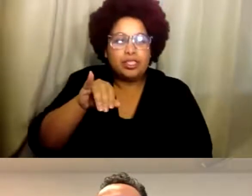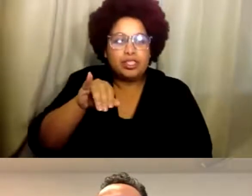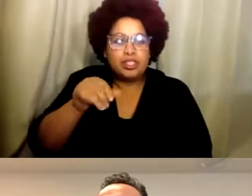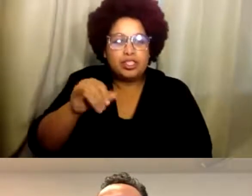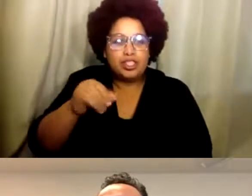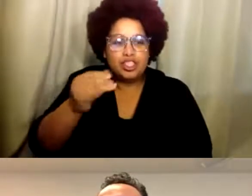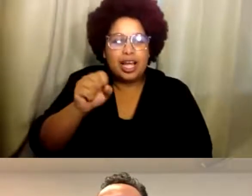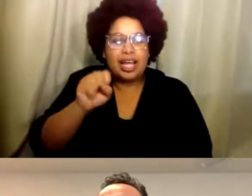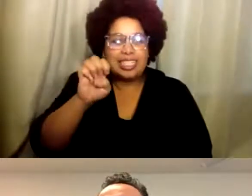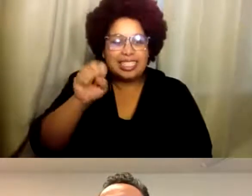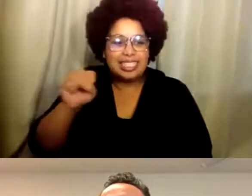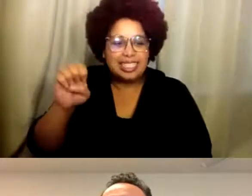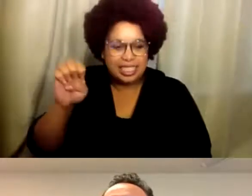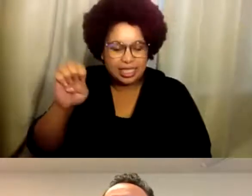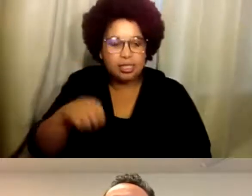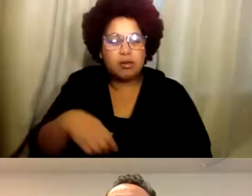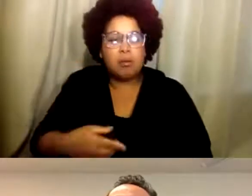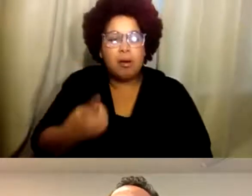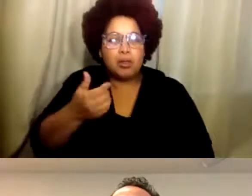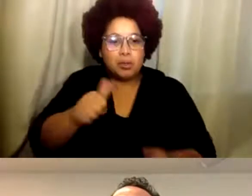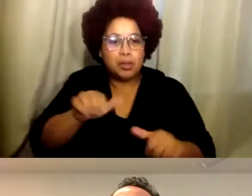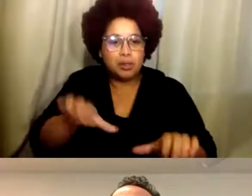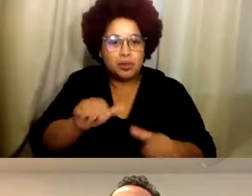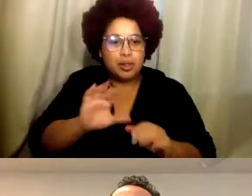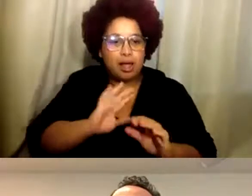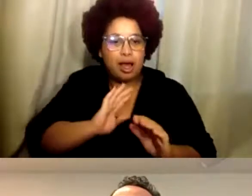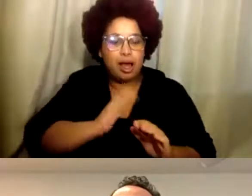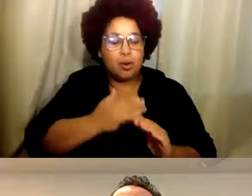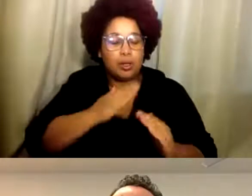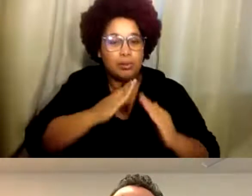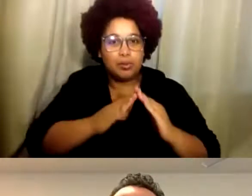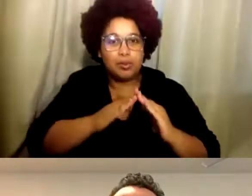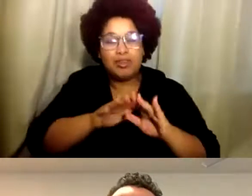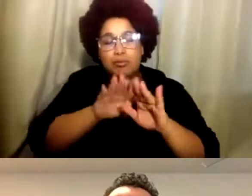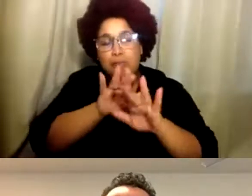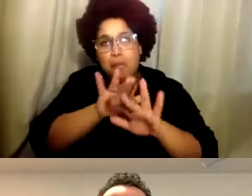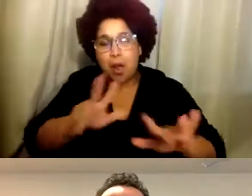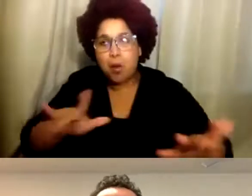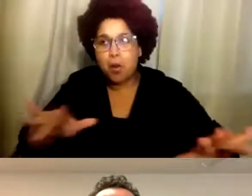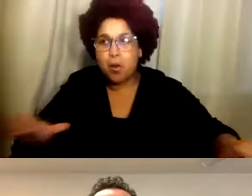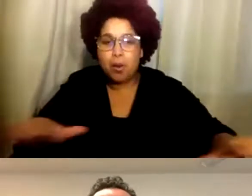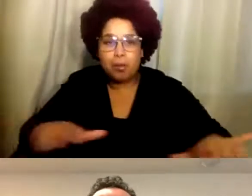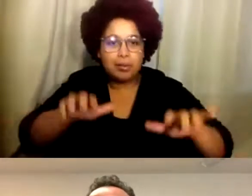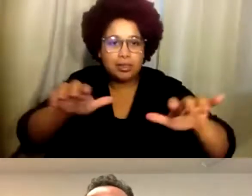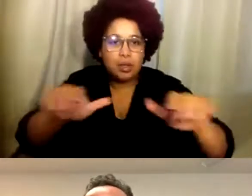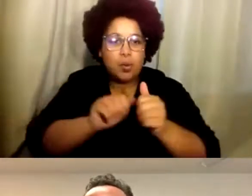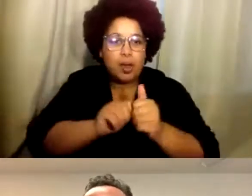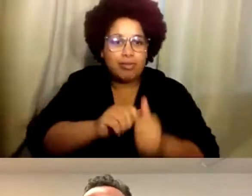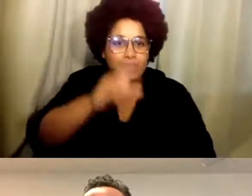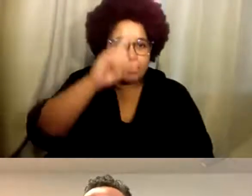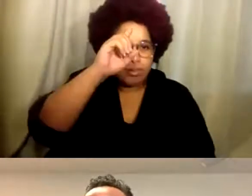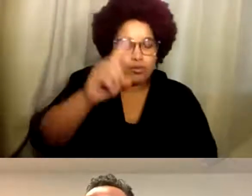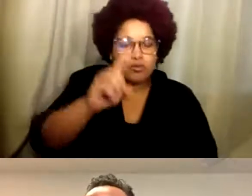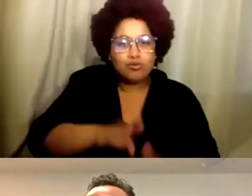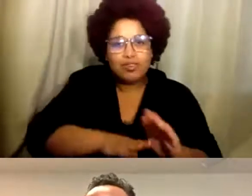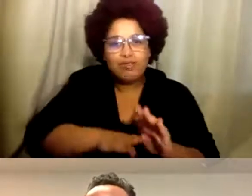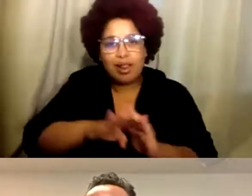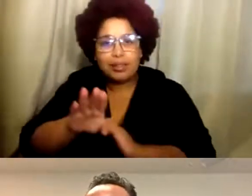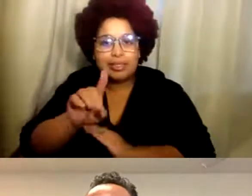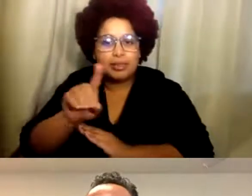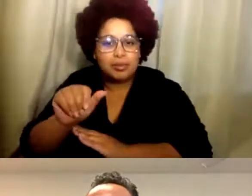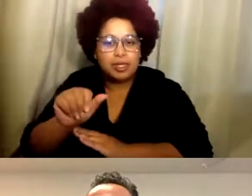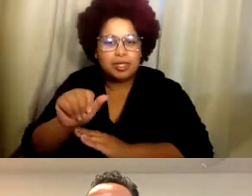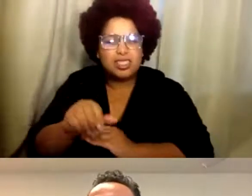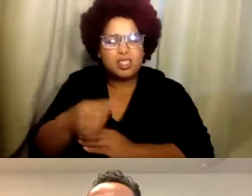make sure that we do outreach to our very diverse population of folks with intellectual and developmental disabilities. So, what has South